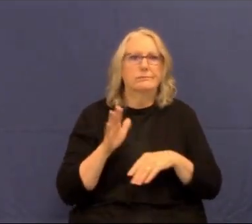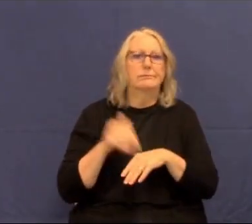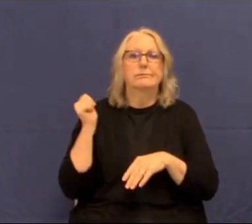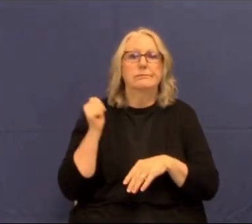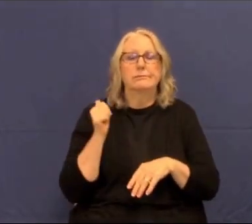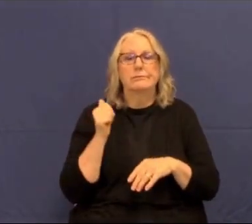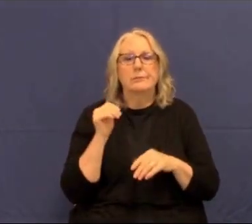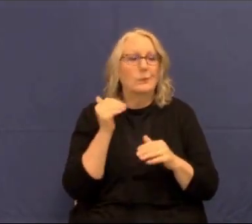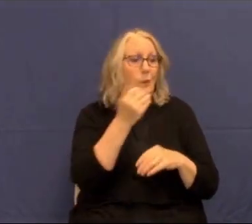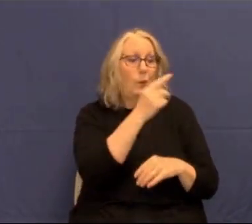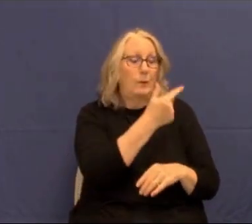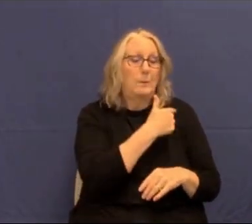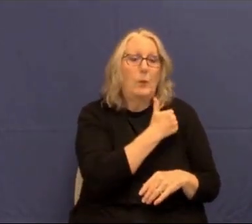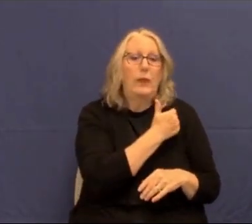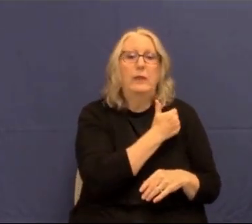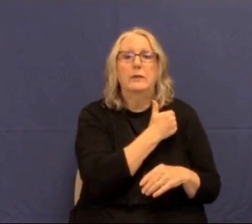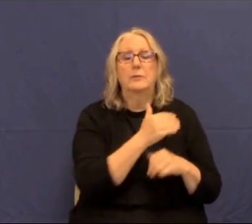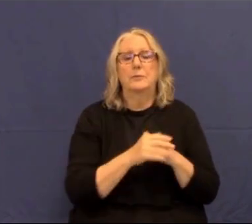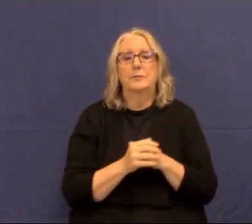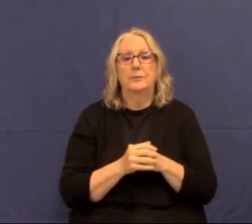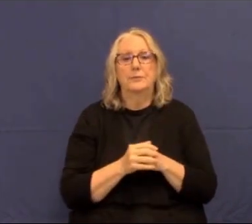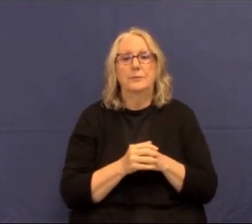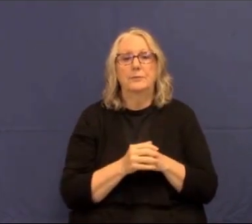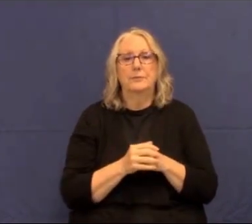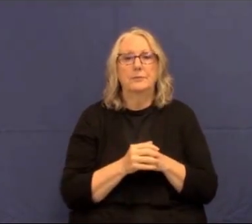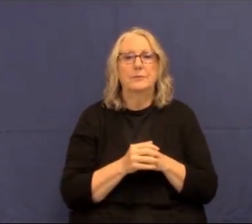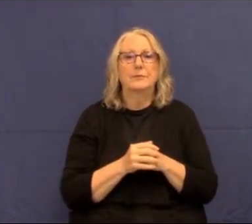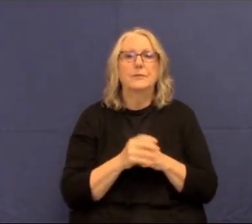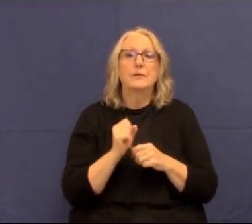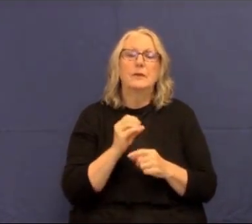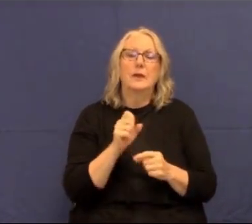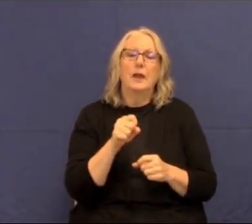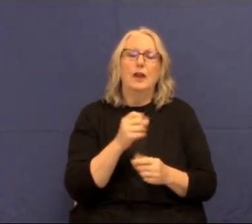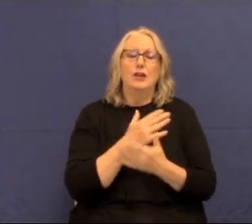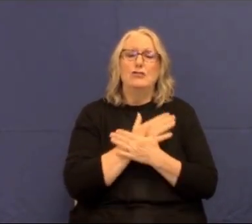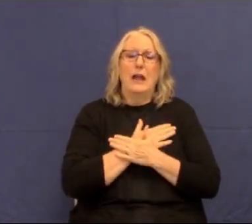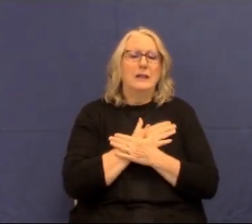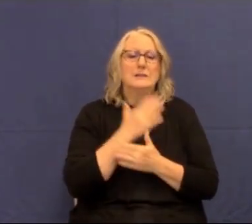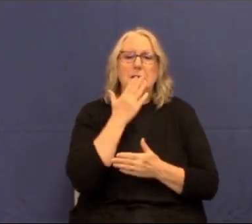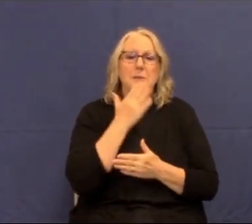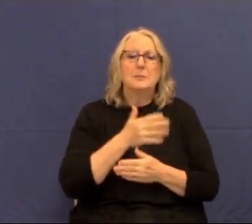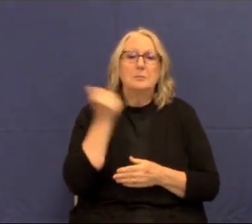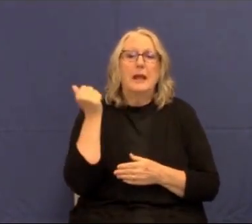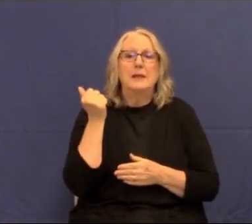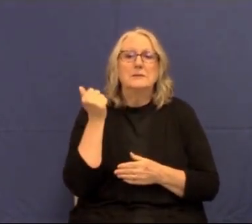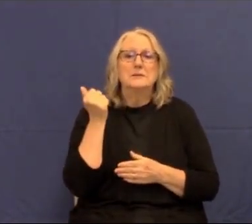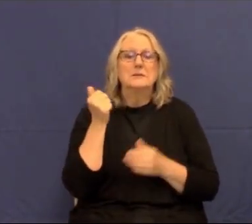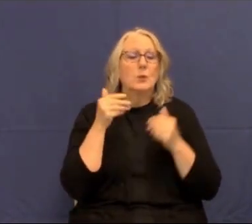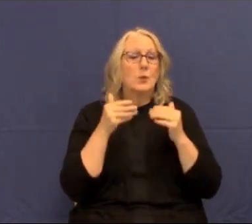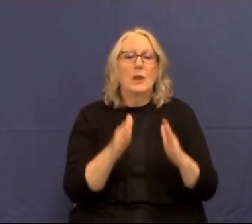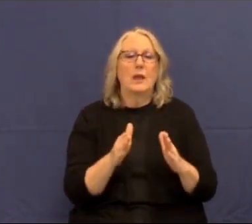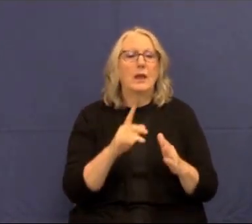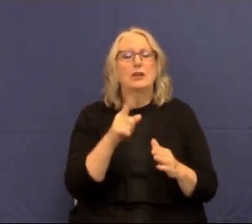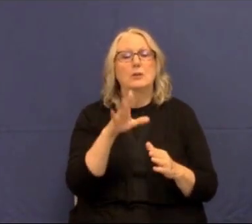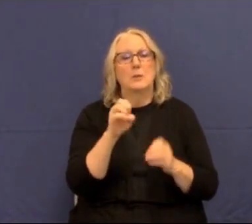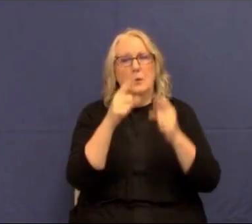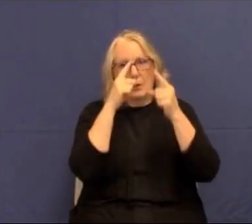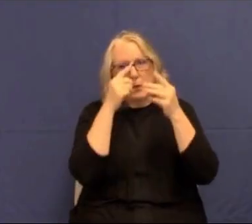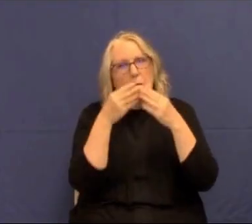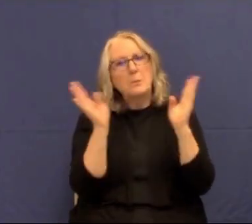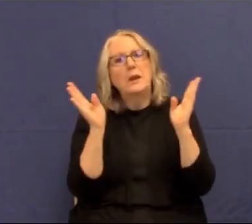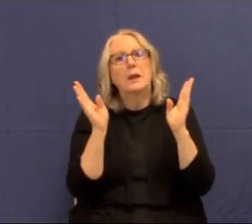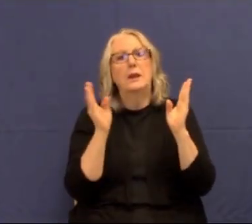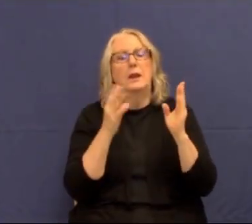ring, come wake me up, that type of thing. And so yeah, rest is probably the best way to go about it, and just